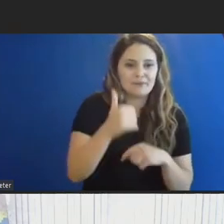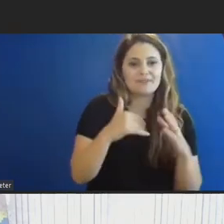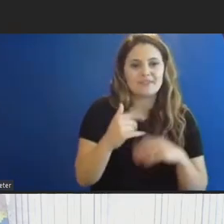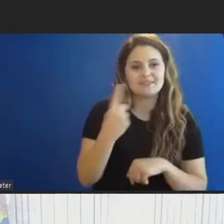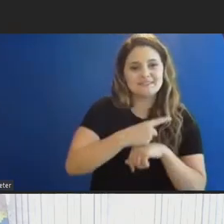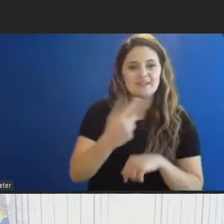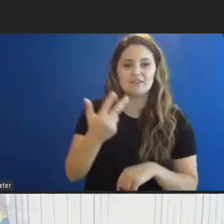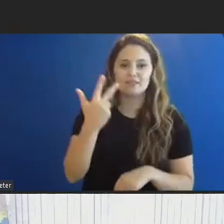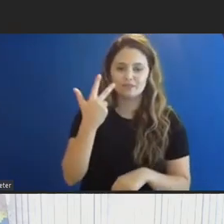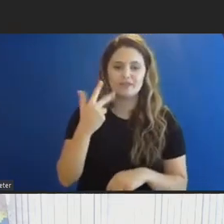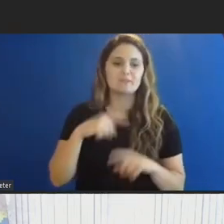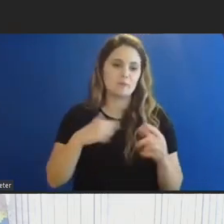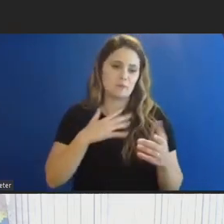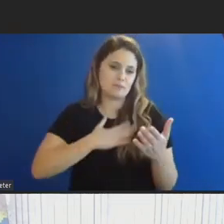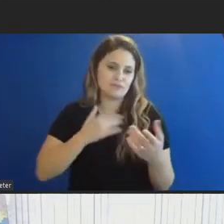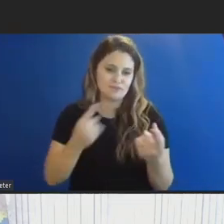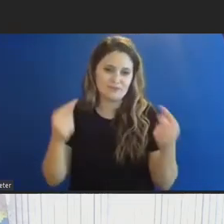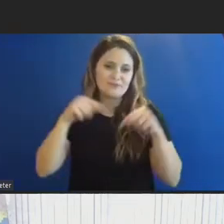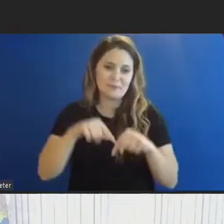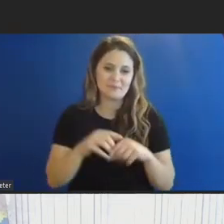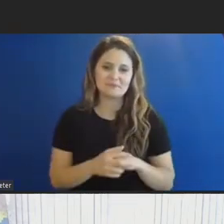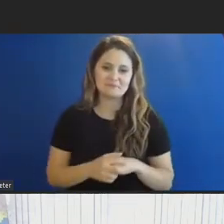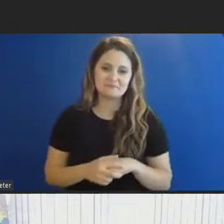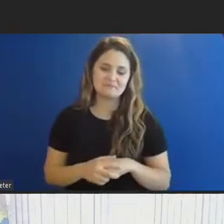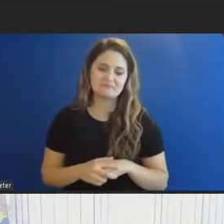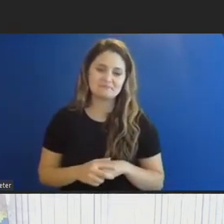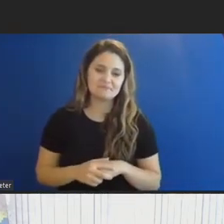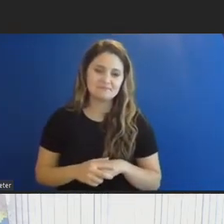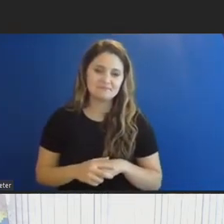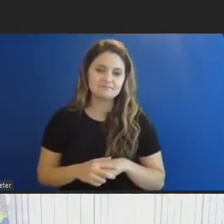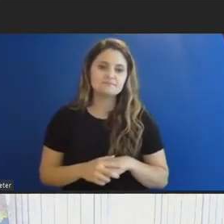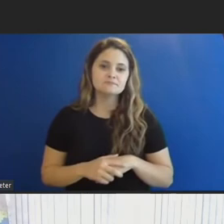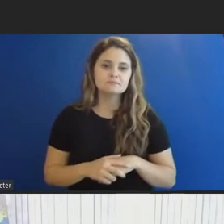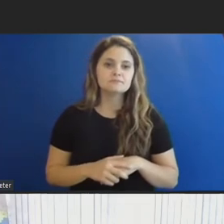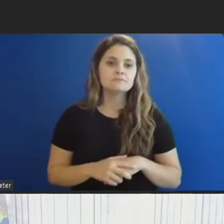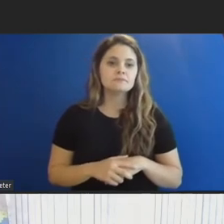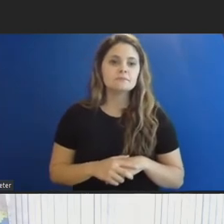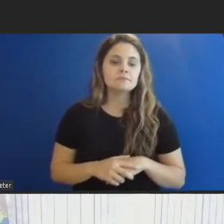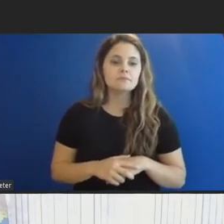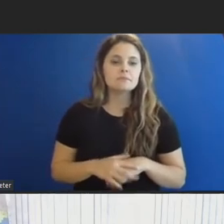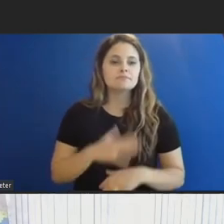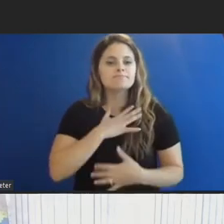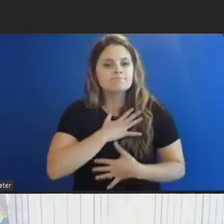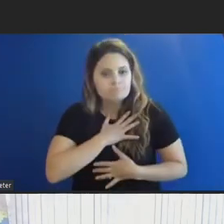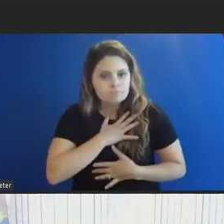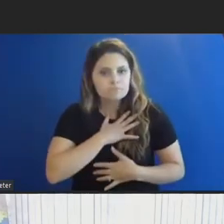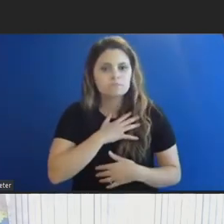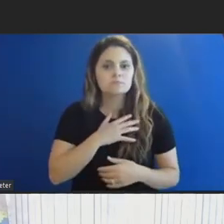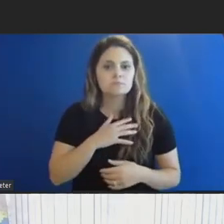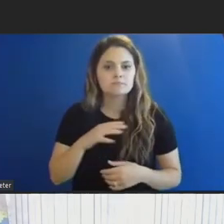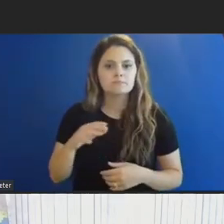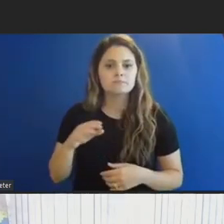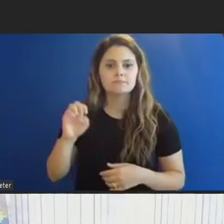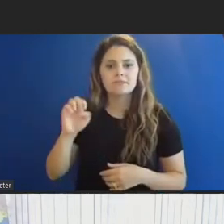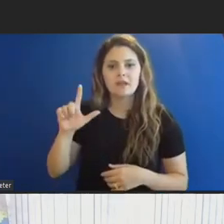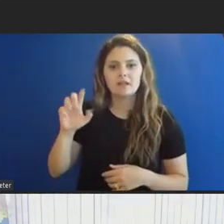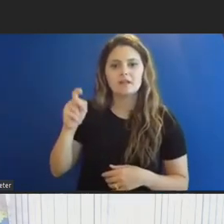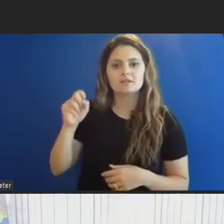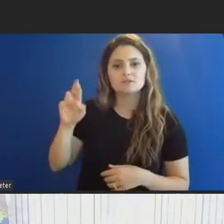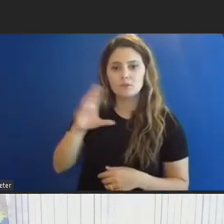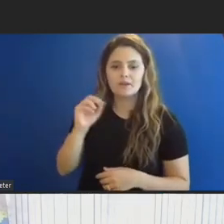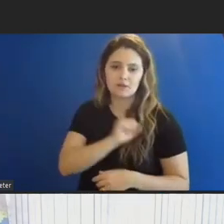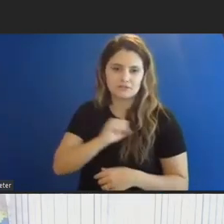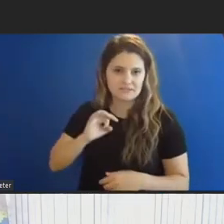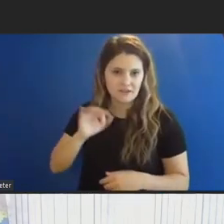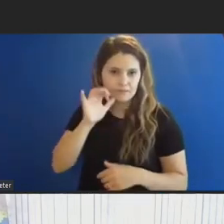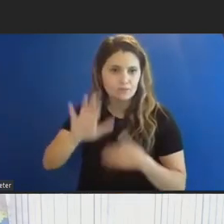still appreciate your attendance. Like to put out our condolences on behalf of El Editor newspaper and our staff to